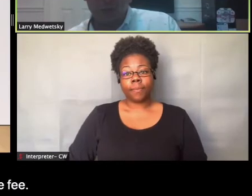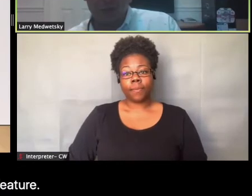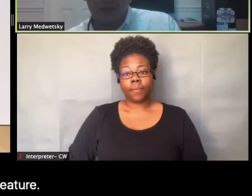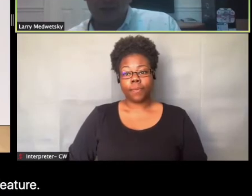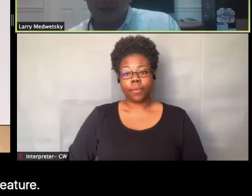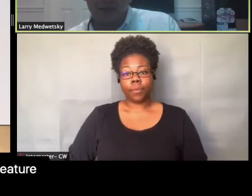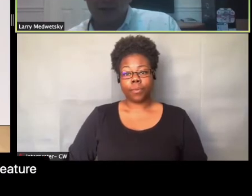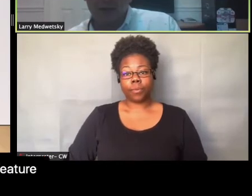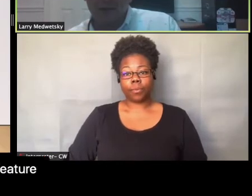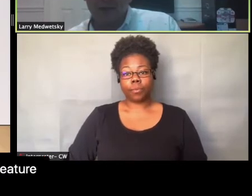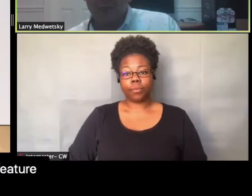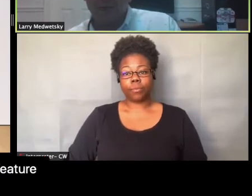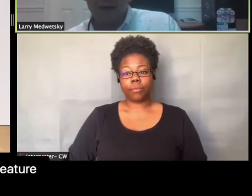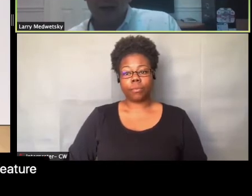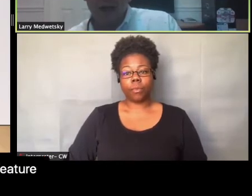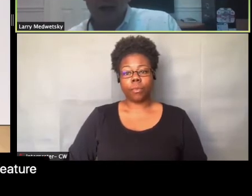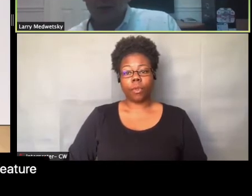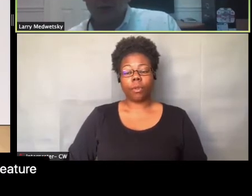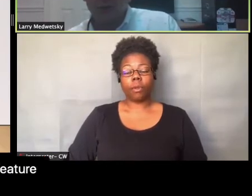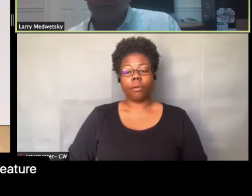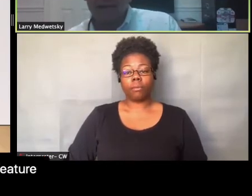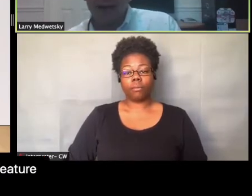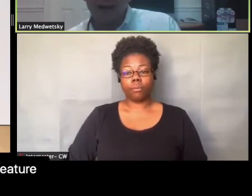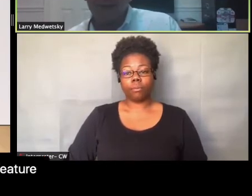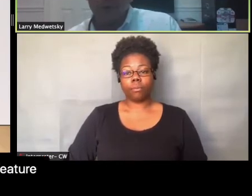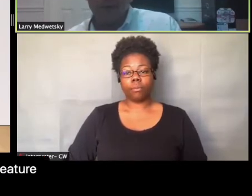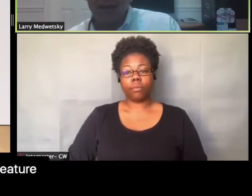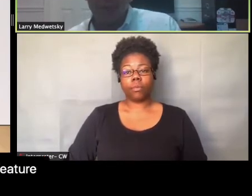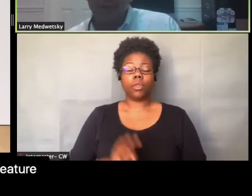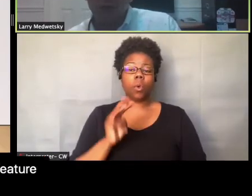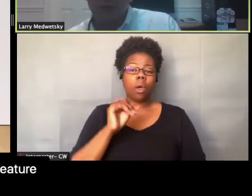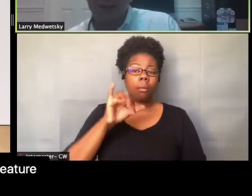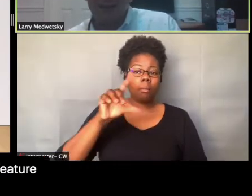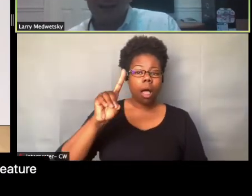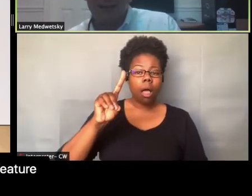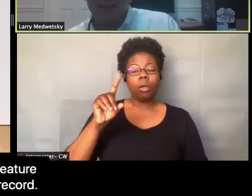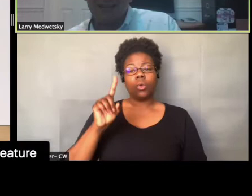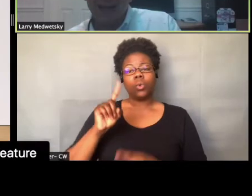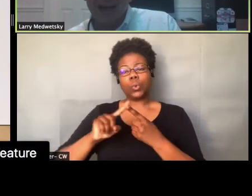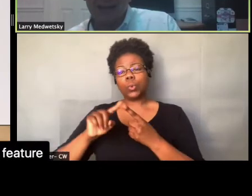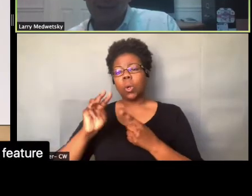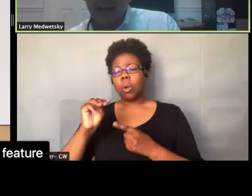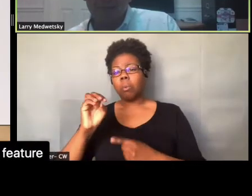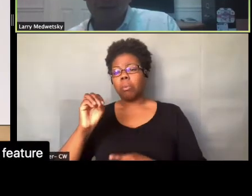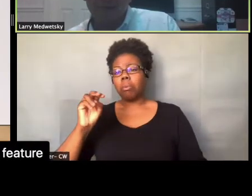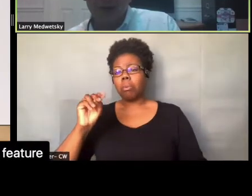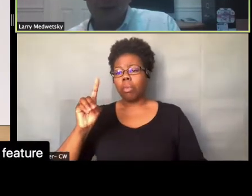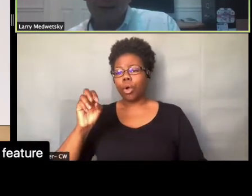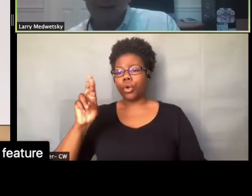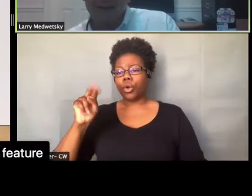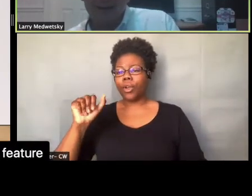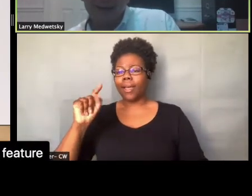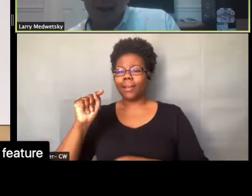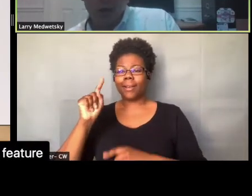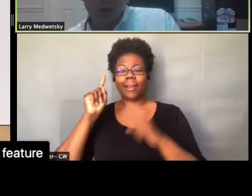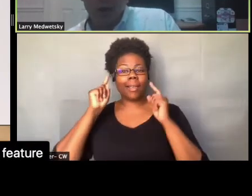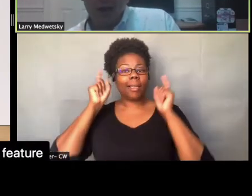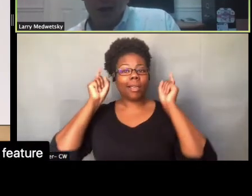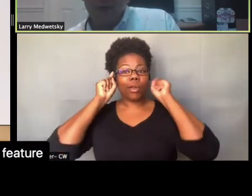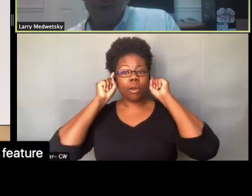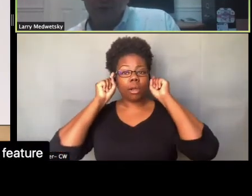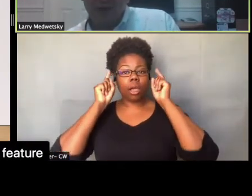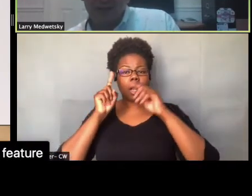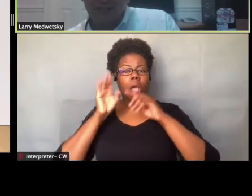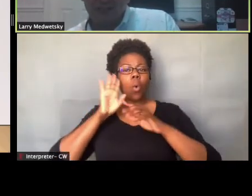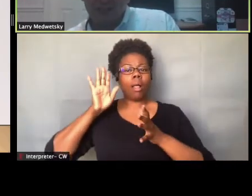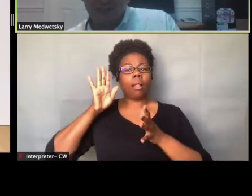feature included in there, in terms of being able to recognize and adapt to the environment,